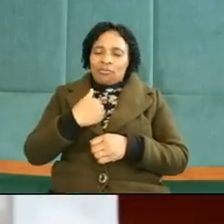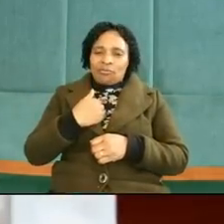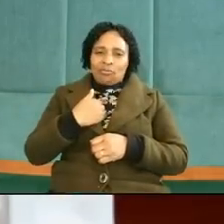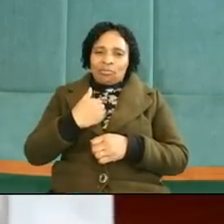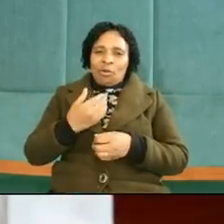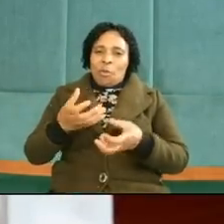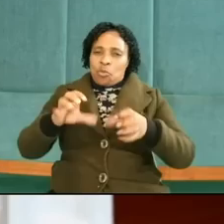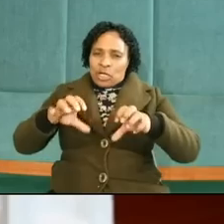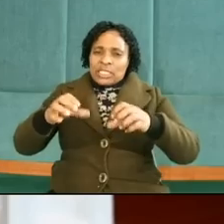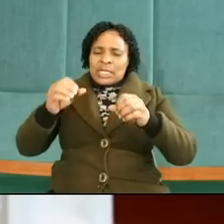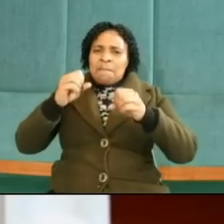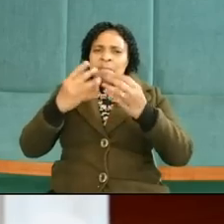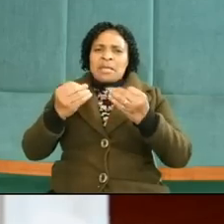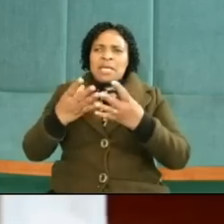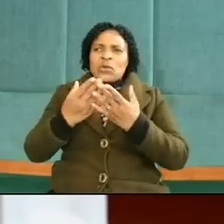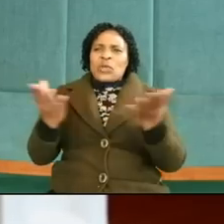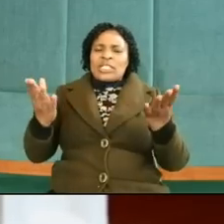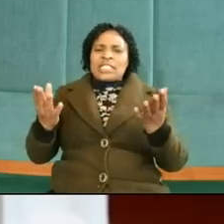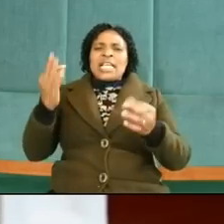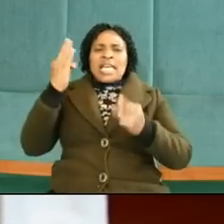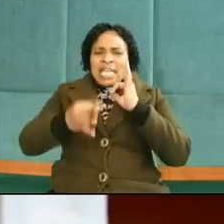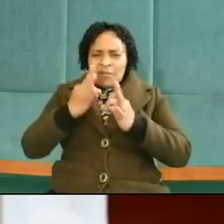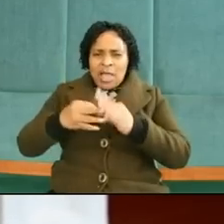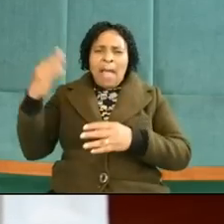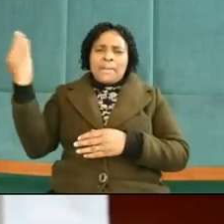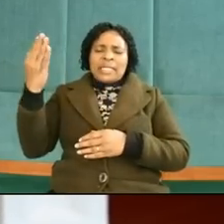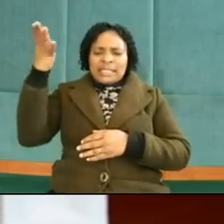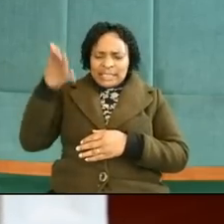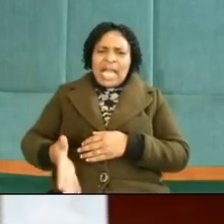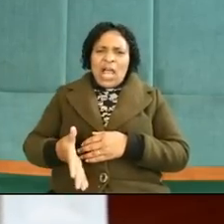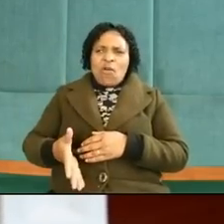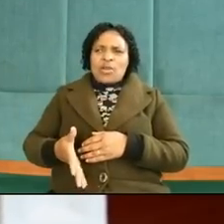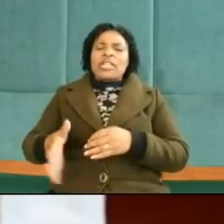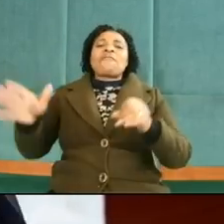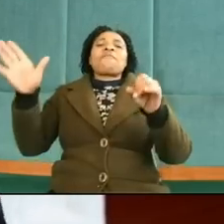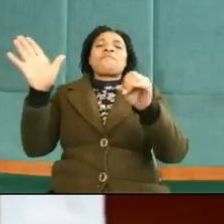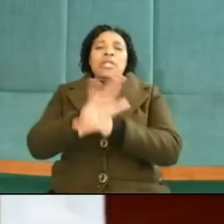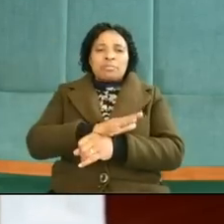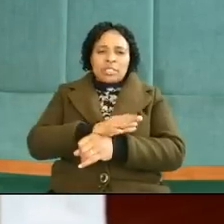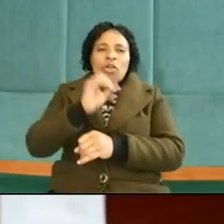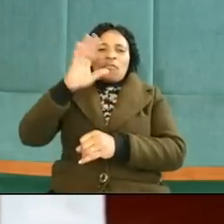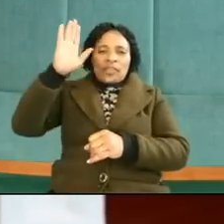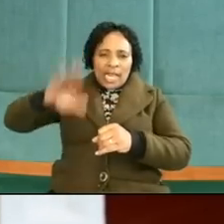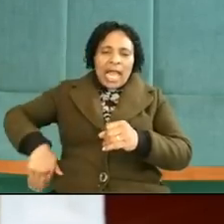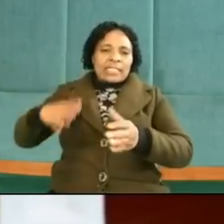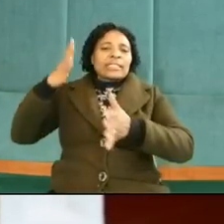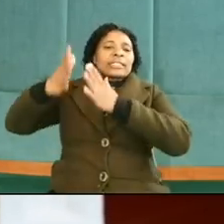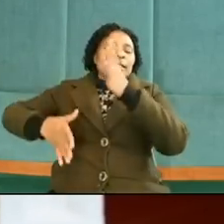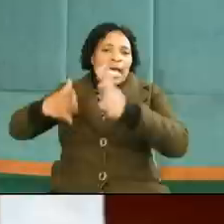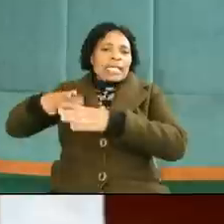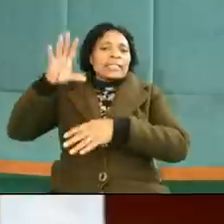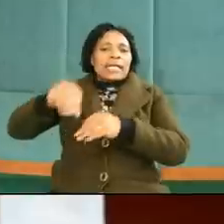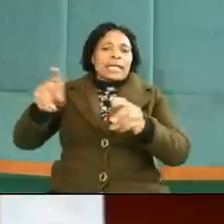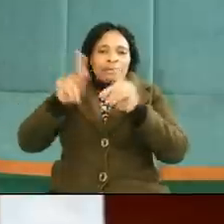We are broadcasting this. Even as I preach right now, the fulfillment of the last sign is